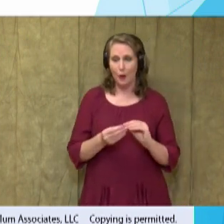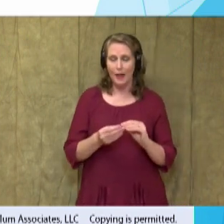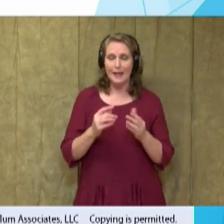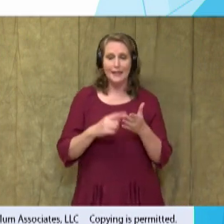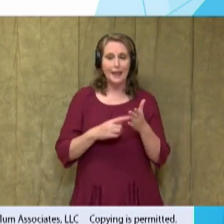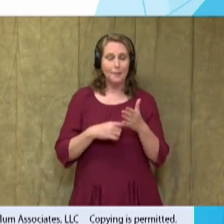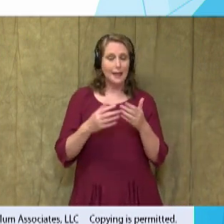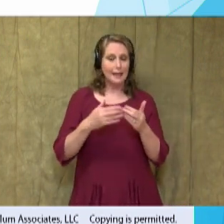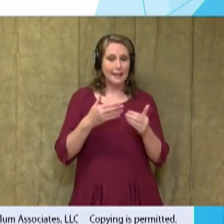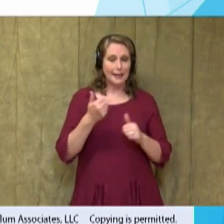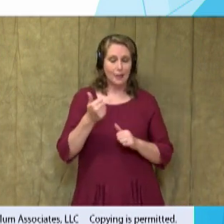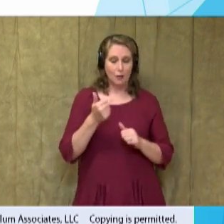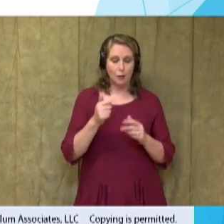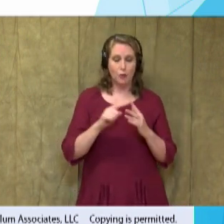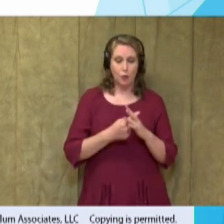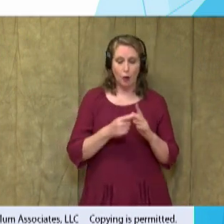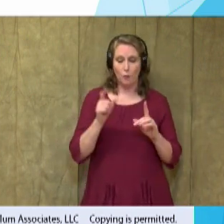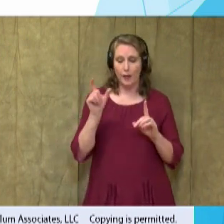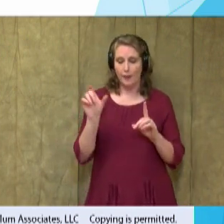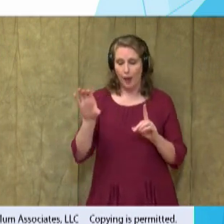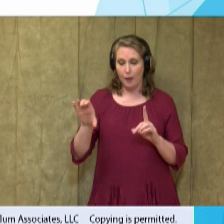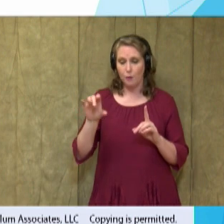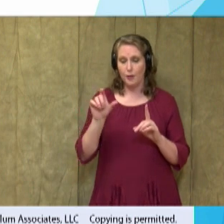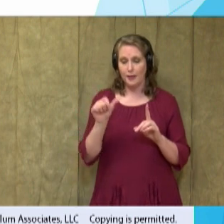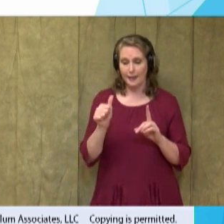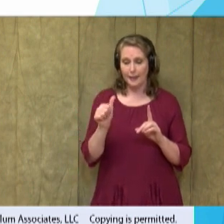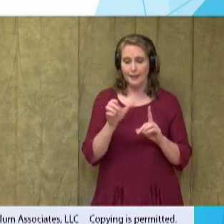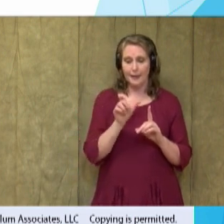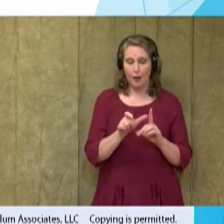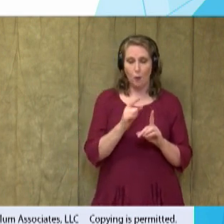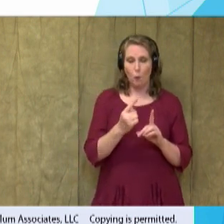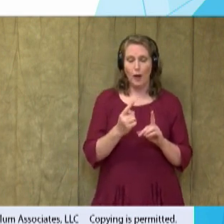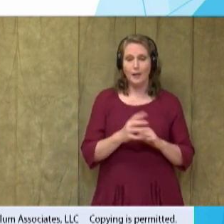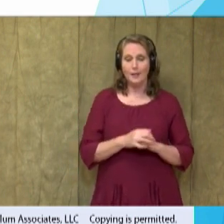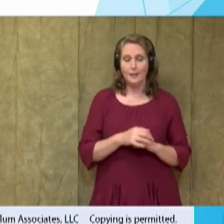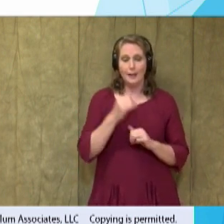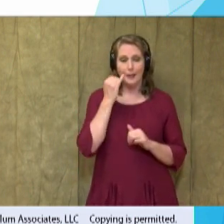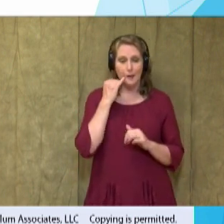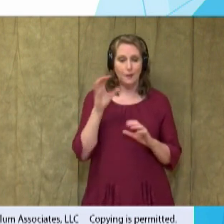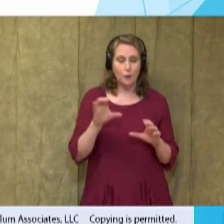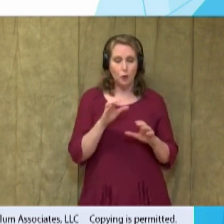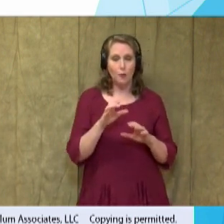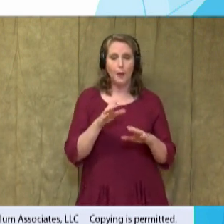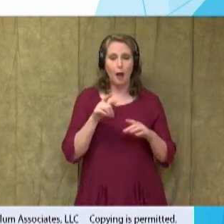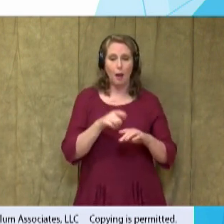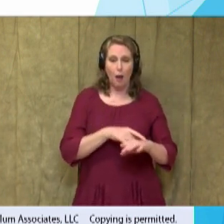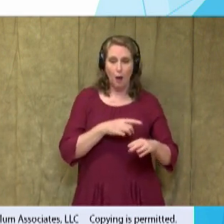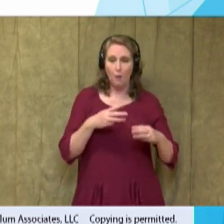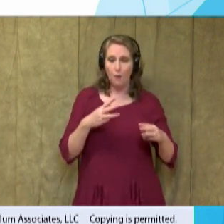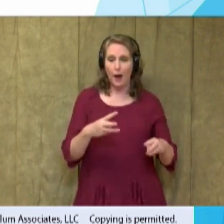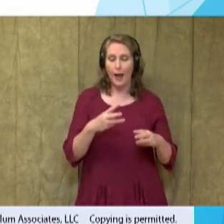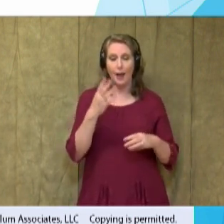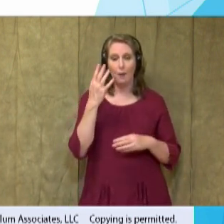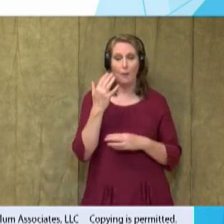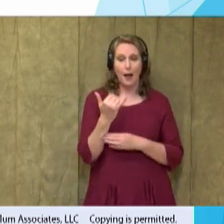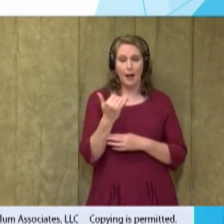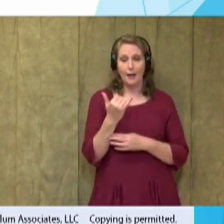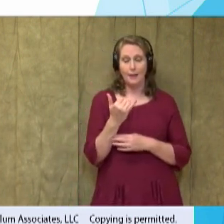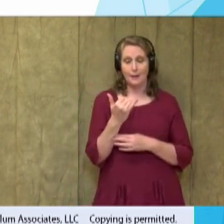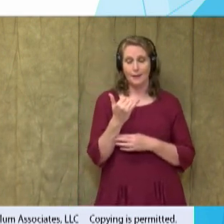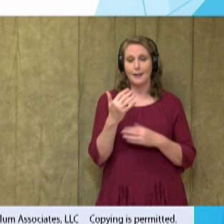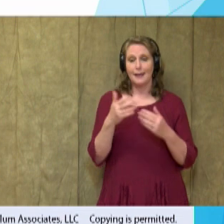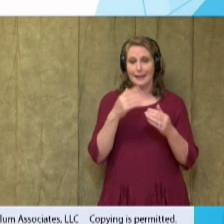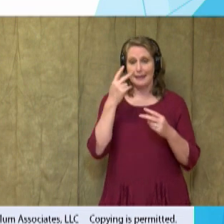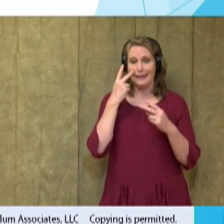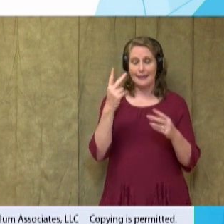it's easier to do hundreds, tens, and ones if you're doing them in a long way, because it's